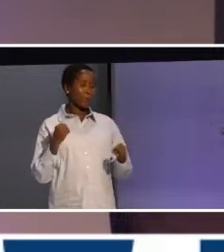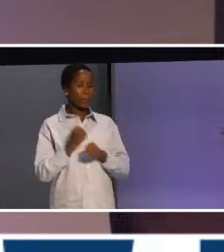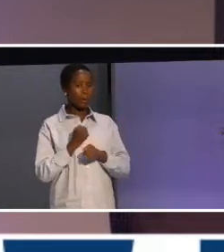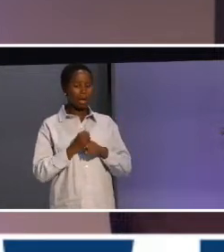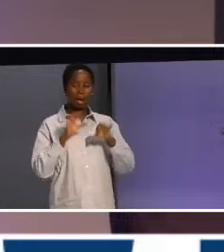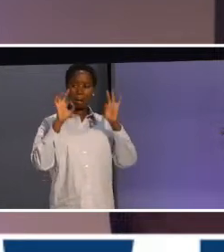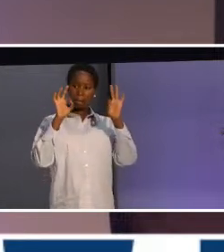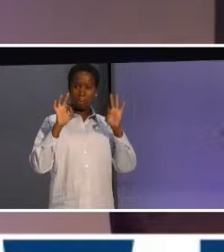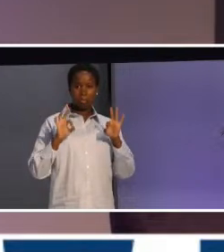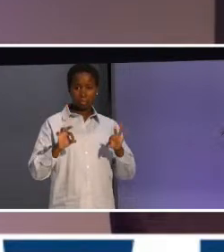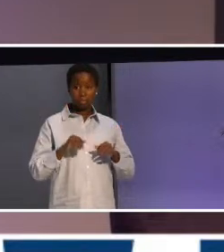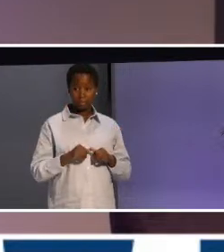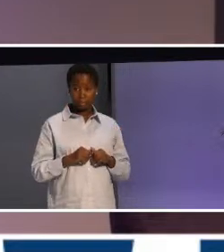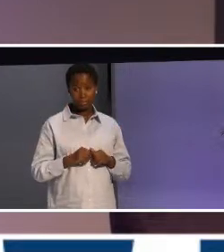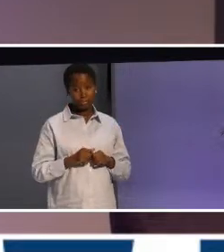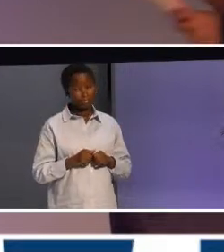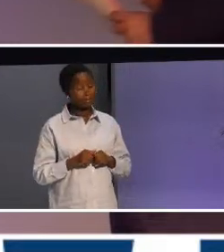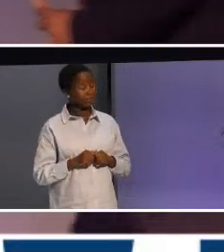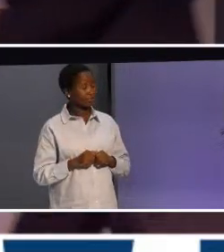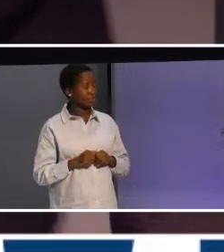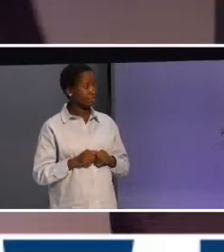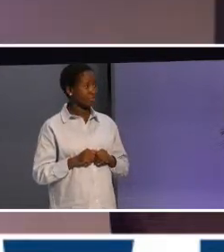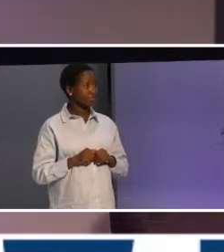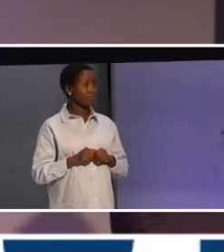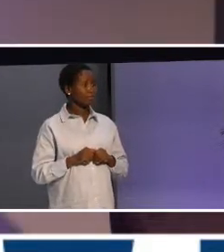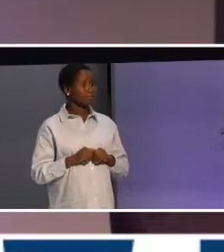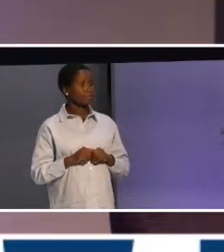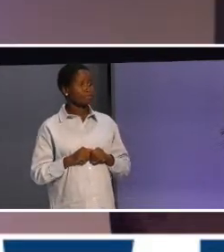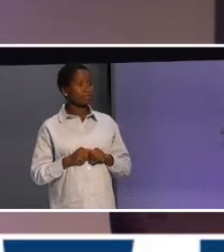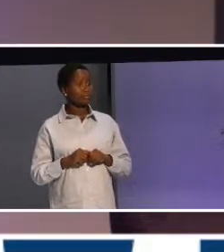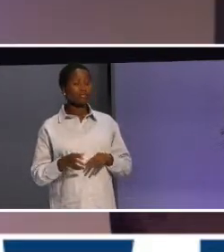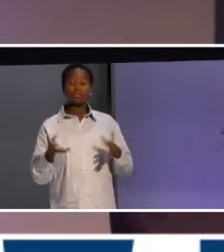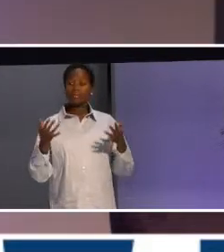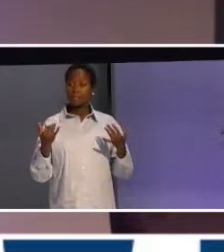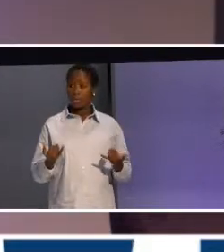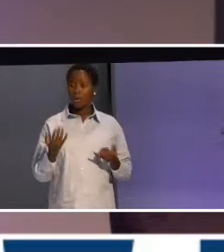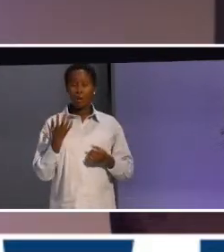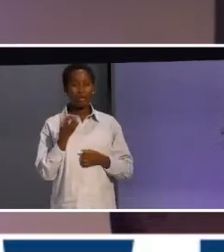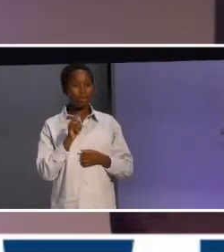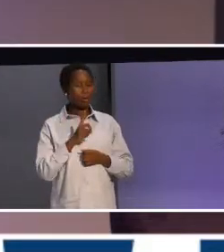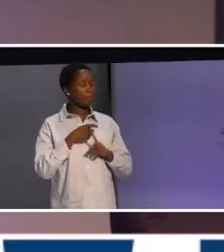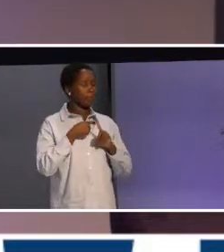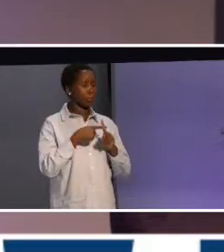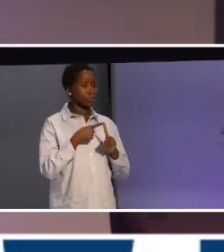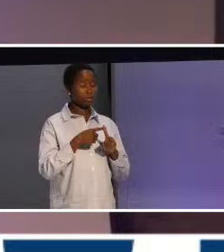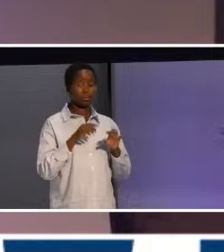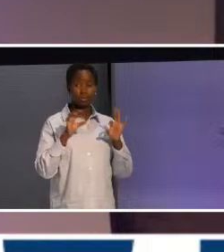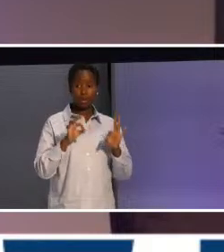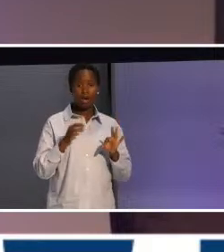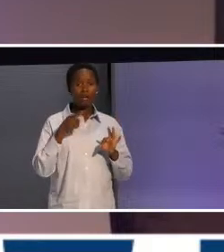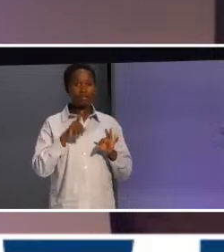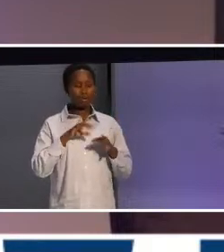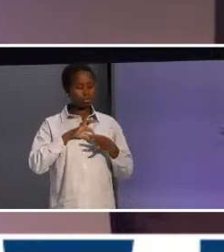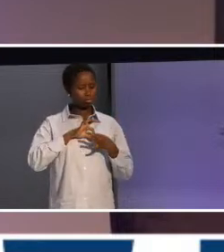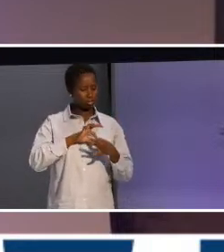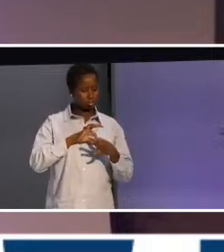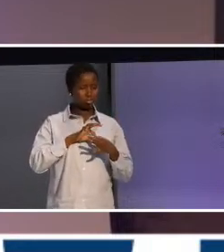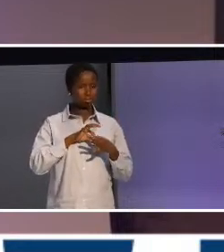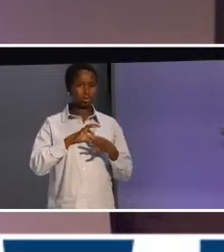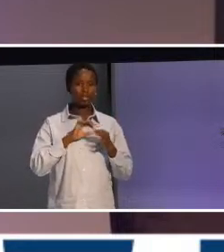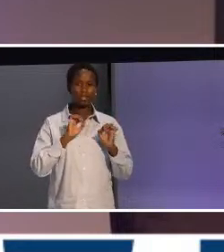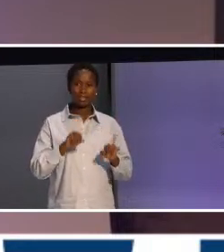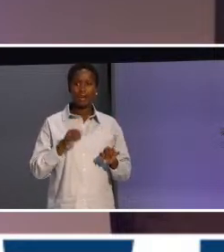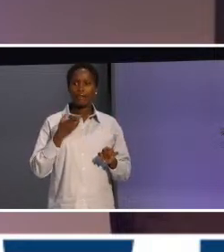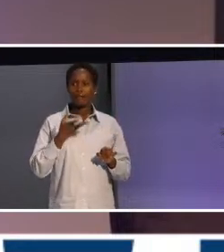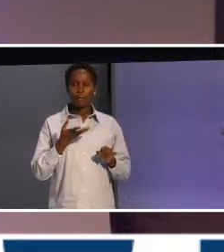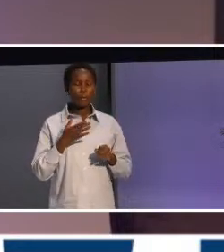Cape Town is perhaps the most conducive place for a positive discourse of a co-shared commitment of all stakeholders